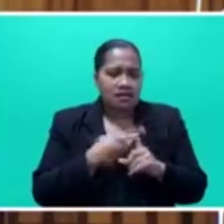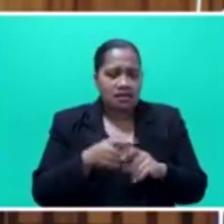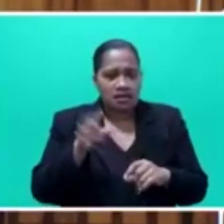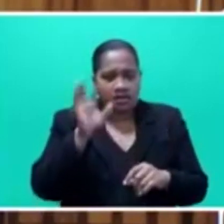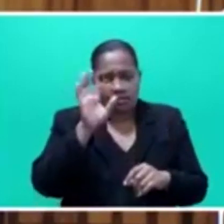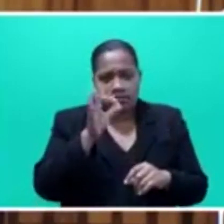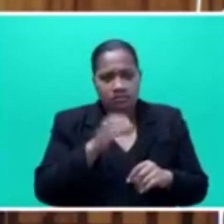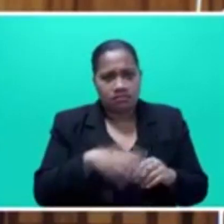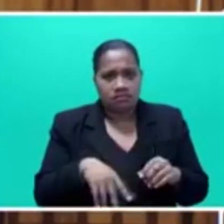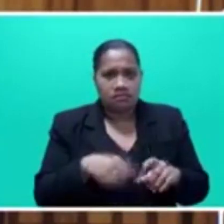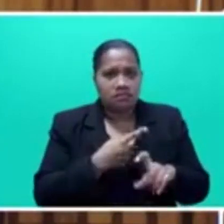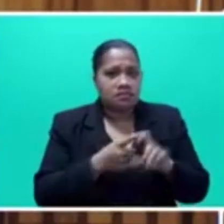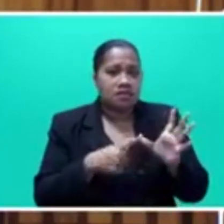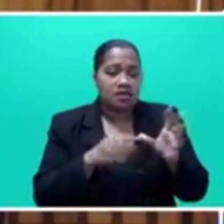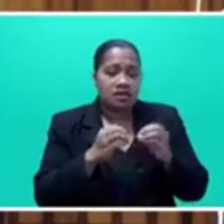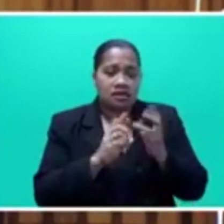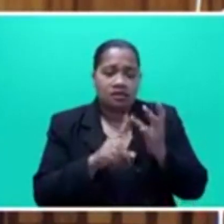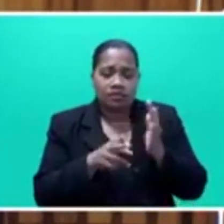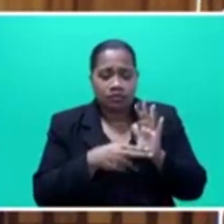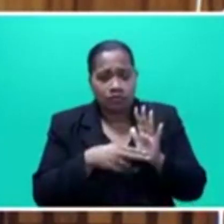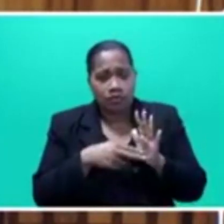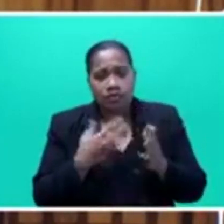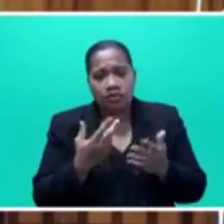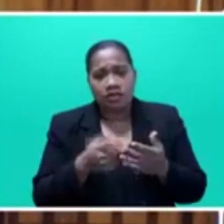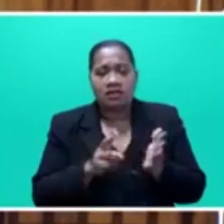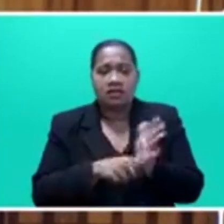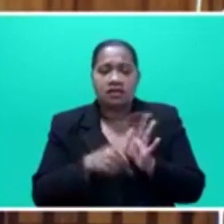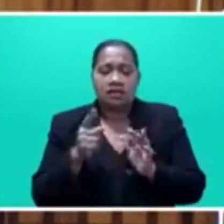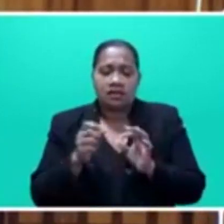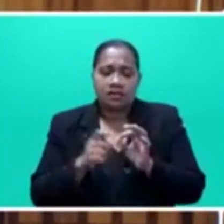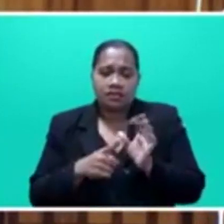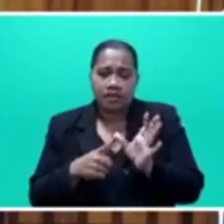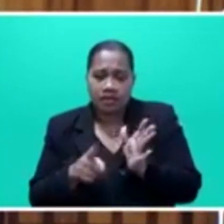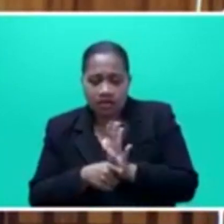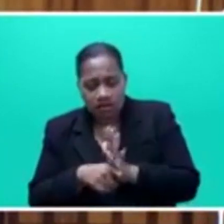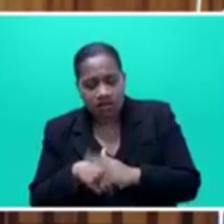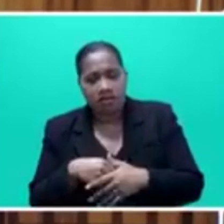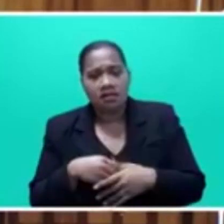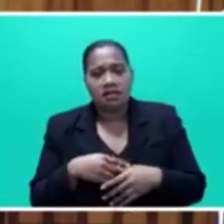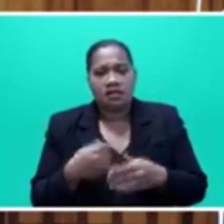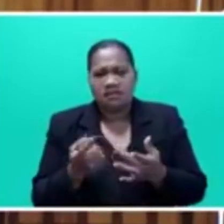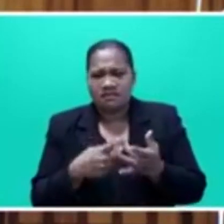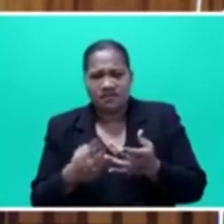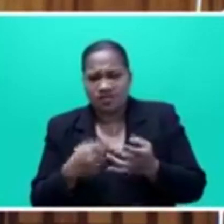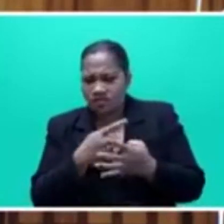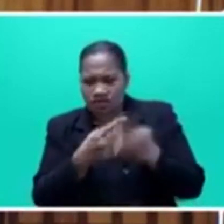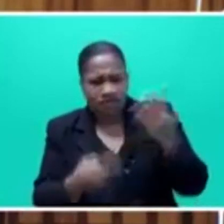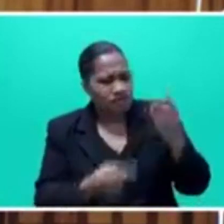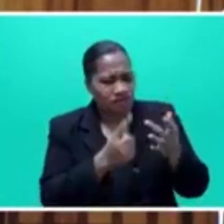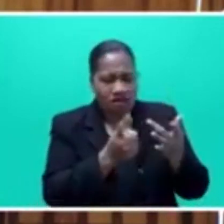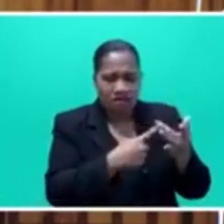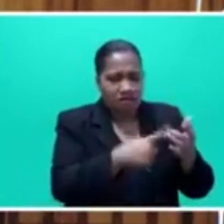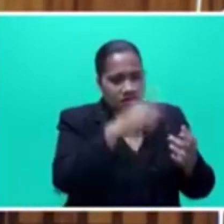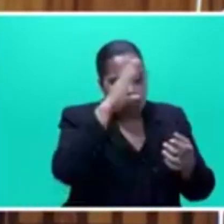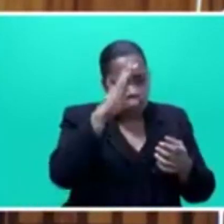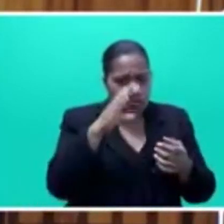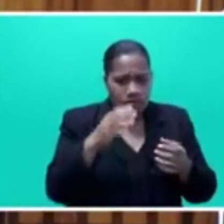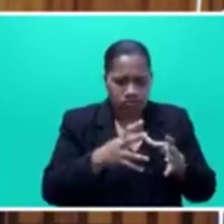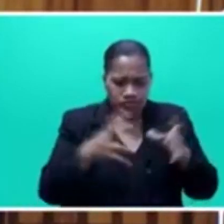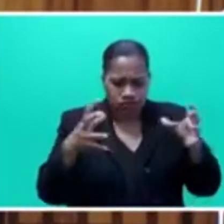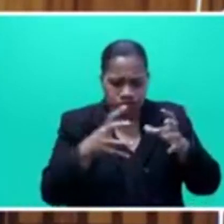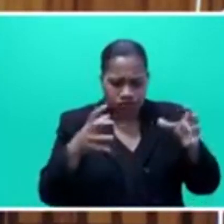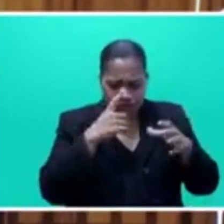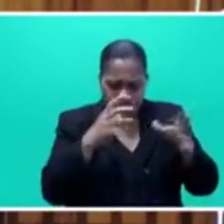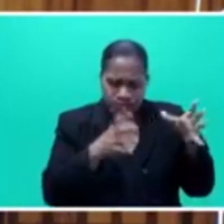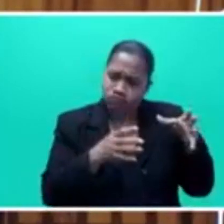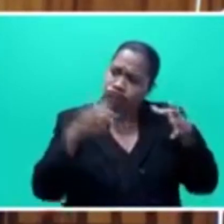larger delegation. Nepal, Mauritania, in the West Indies, if you put them all together, larger delegation. But let me give you a breakdown,